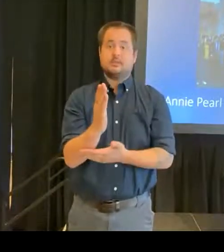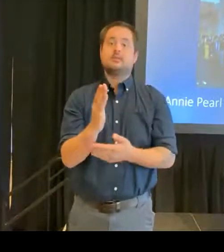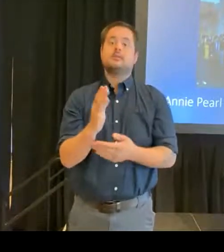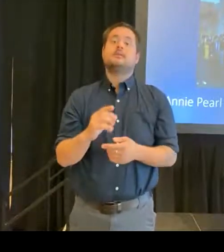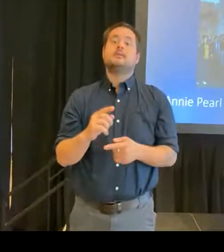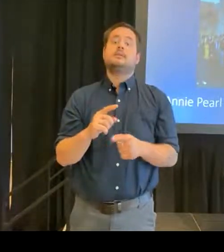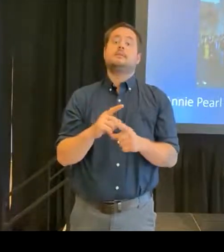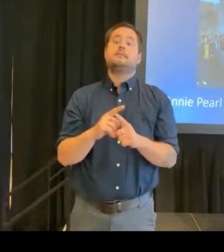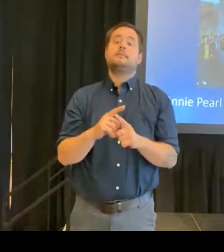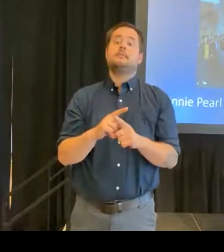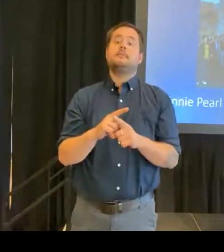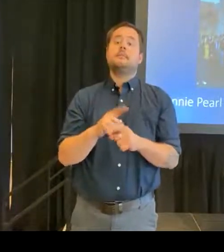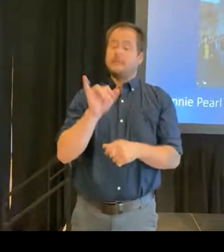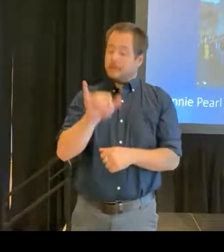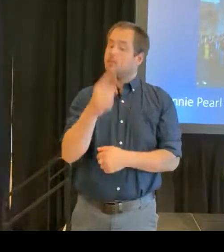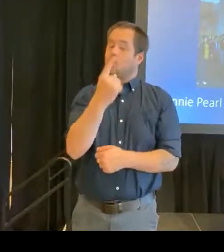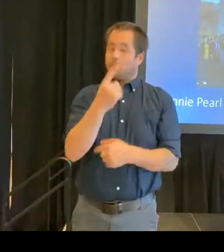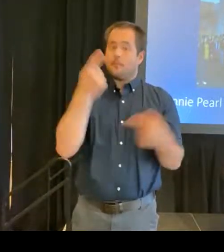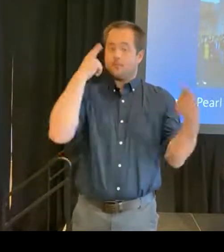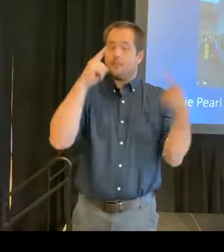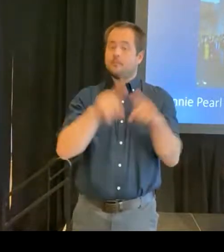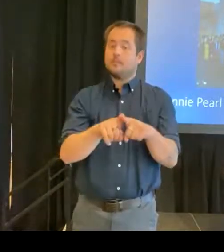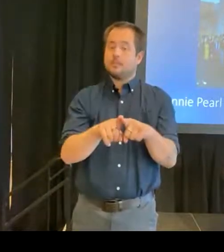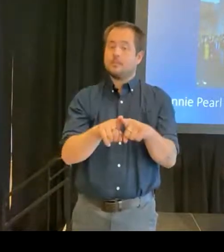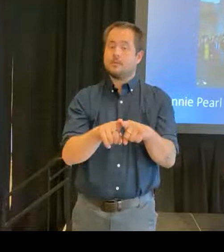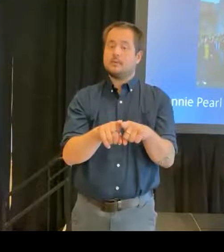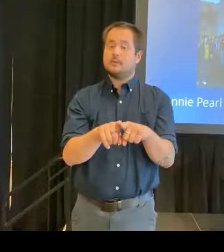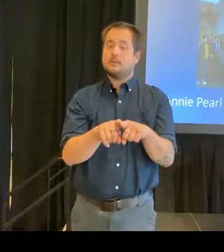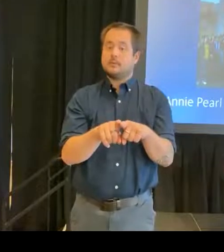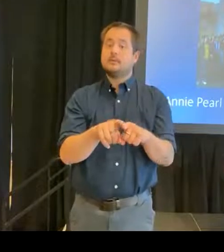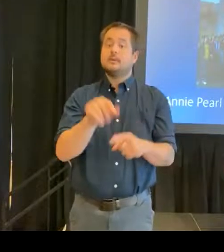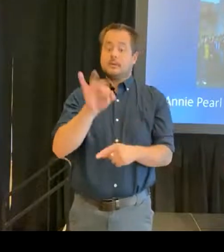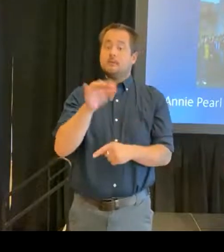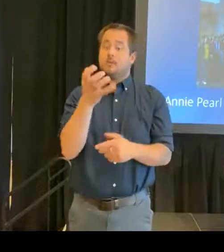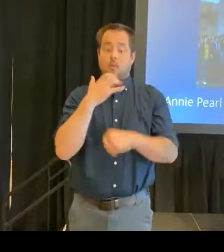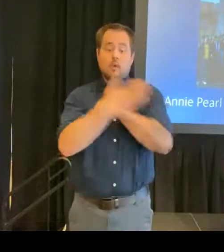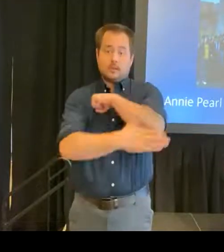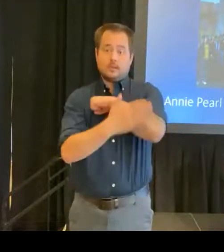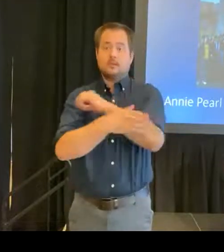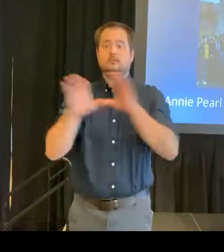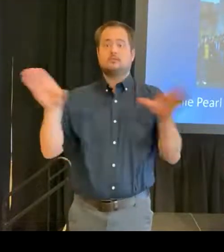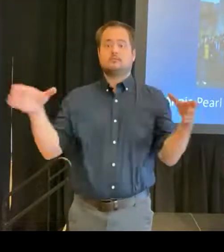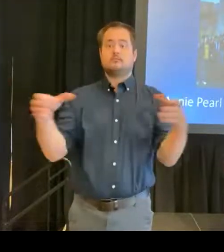And that was one of the agreements that, they would have states' rights. You see,